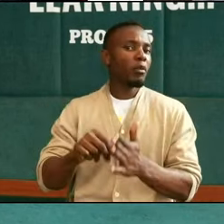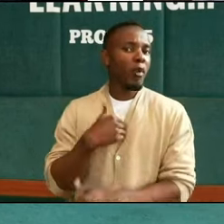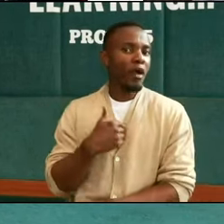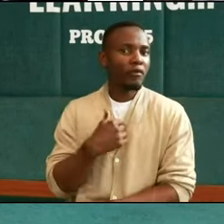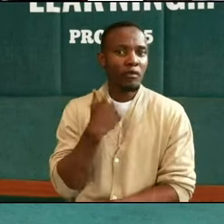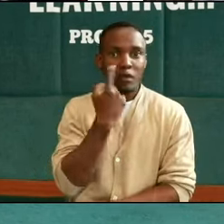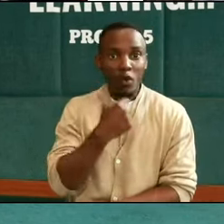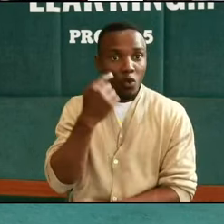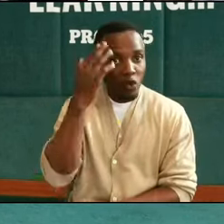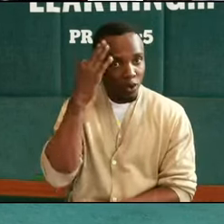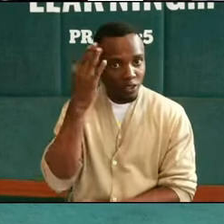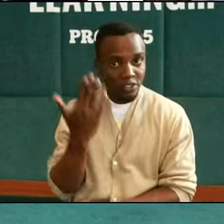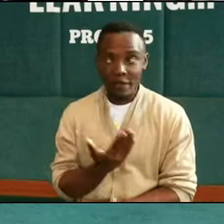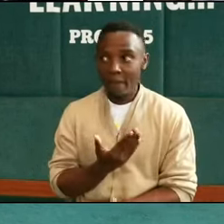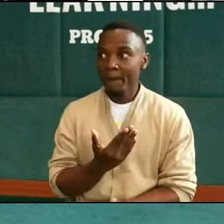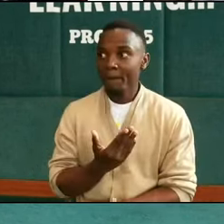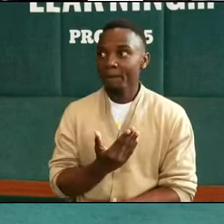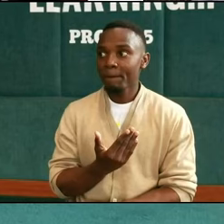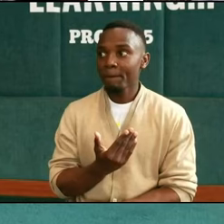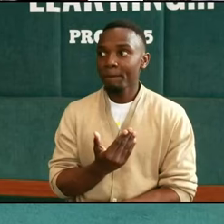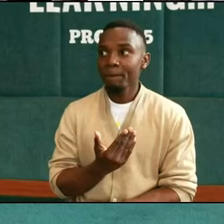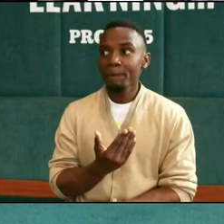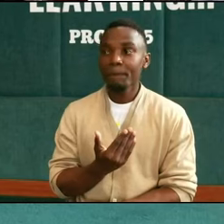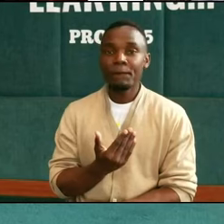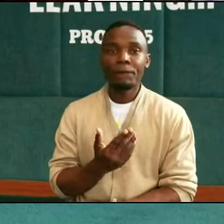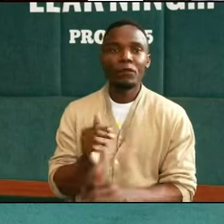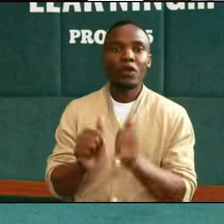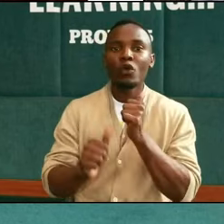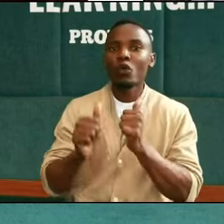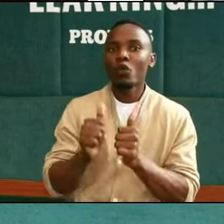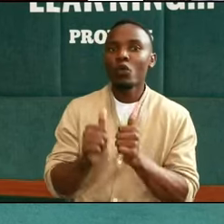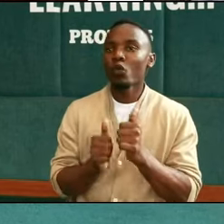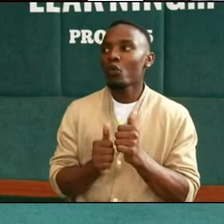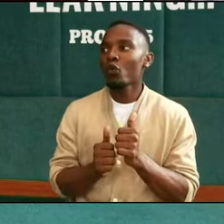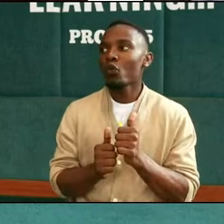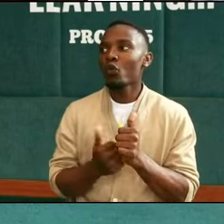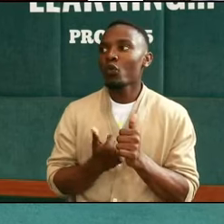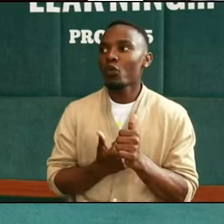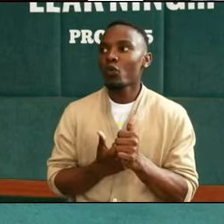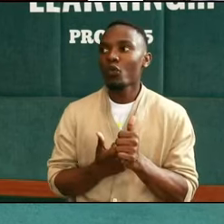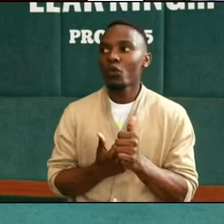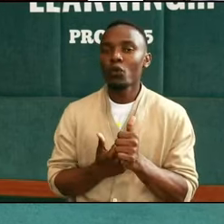Anybody? Any parents? What rule did Samson break?